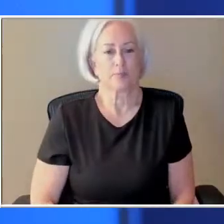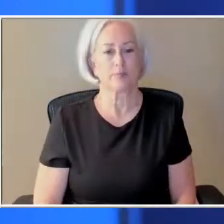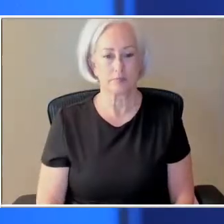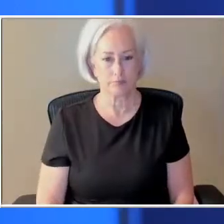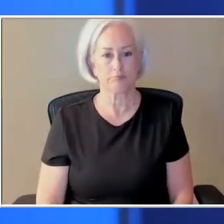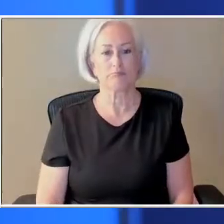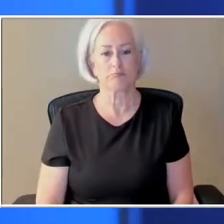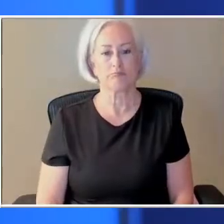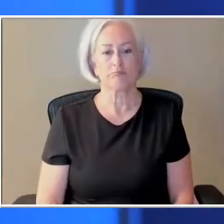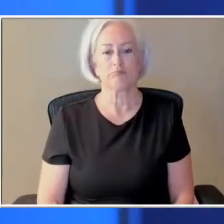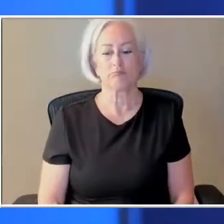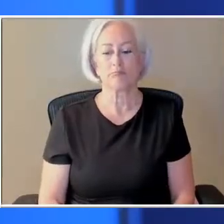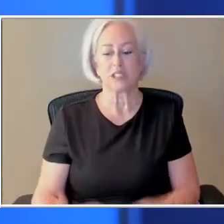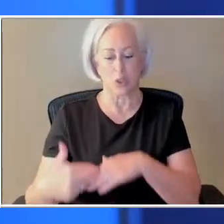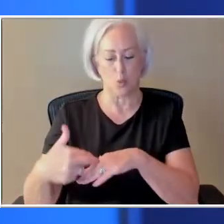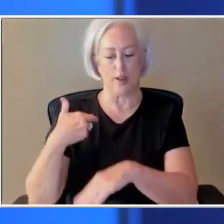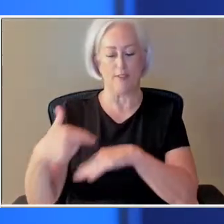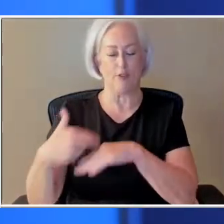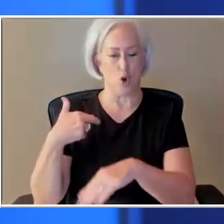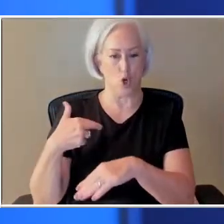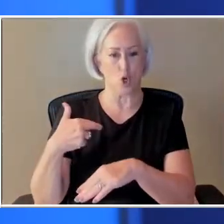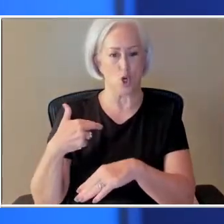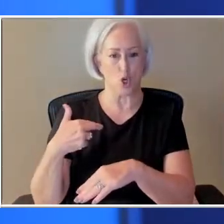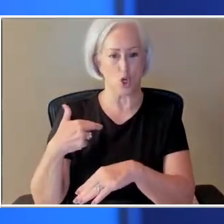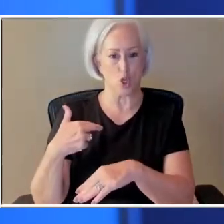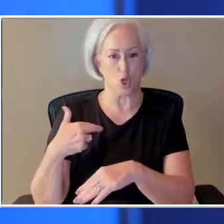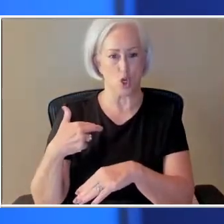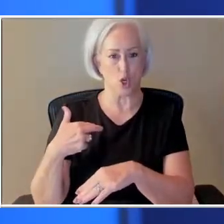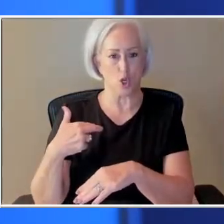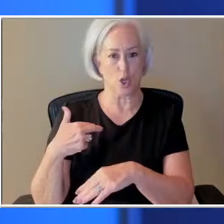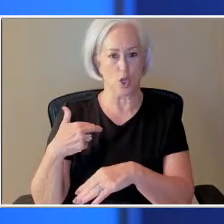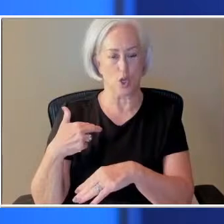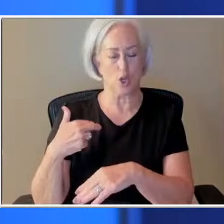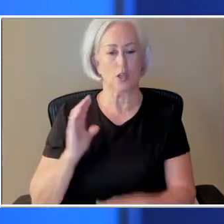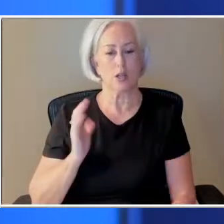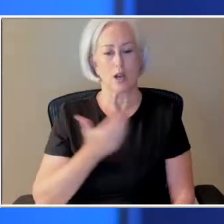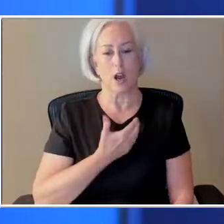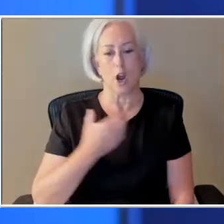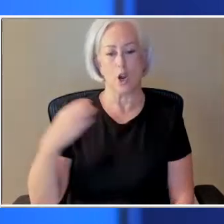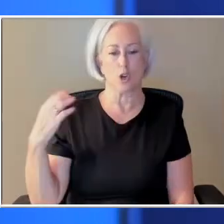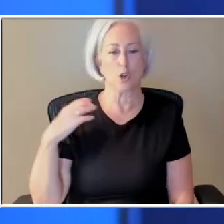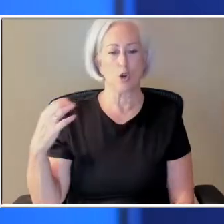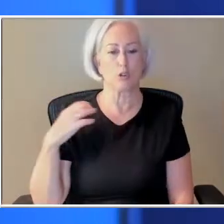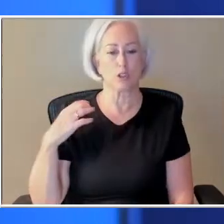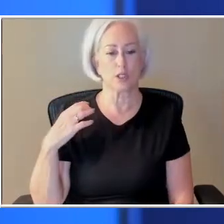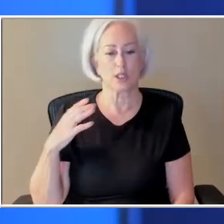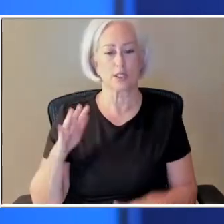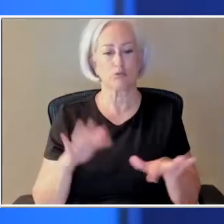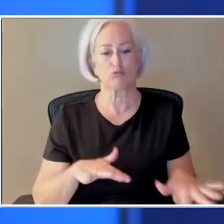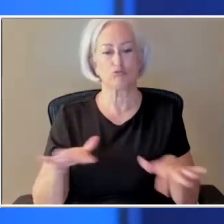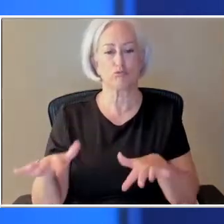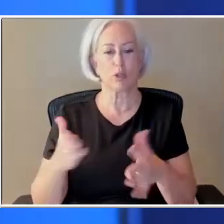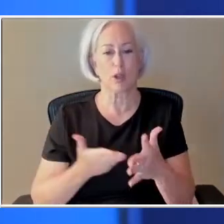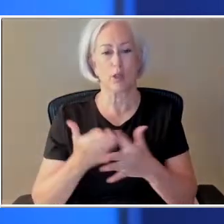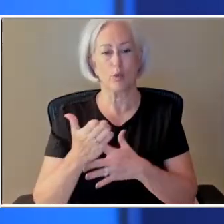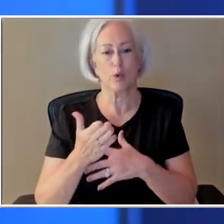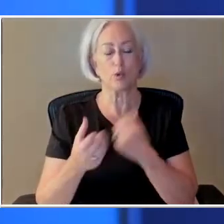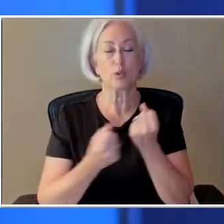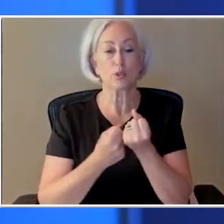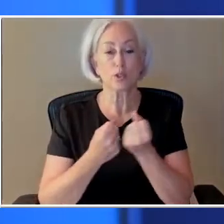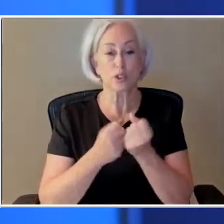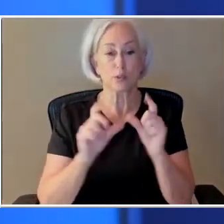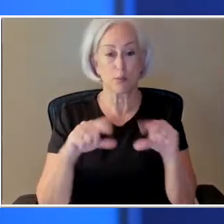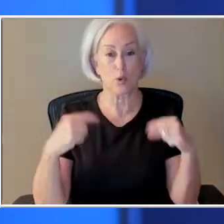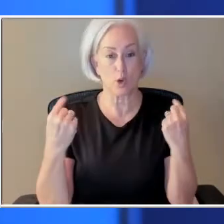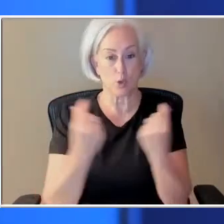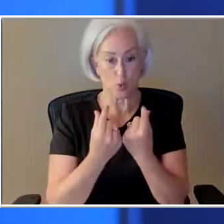referrals. Our coaching is informally started through our support group, our IMF support